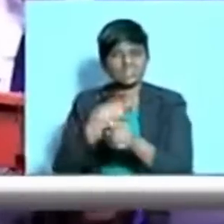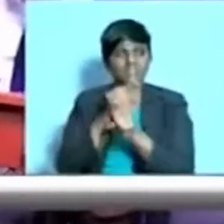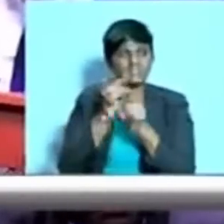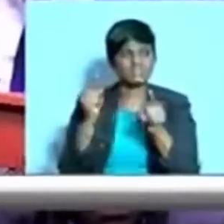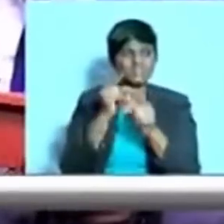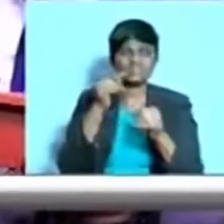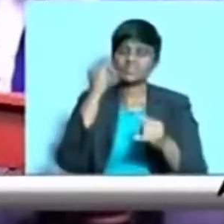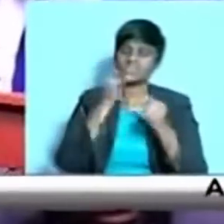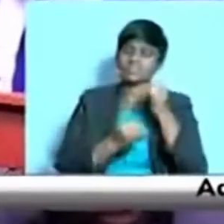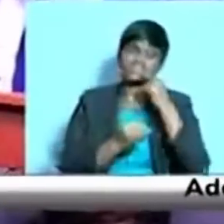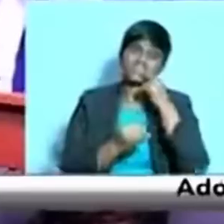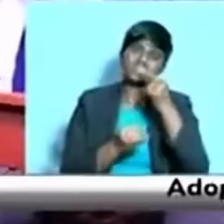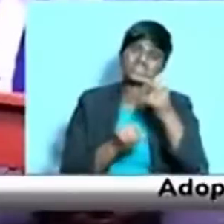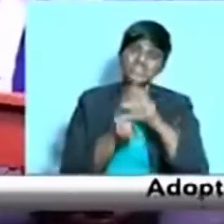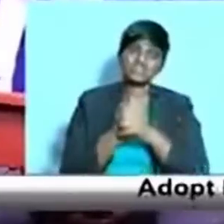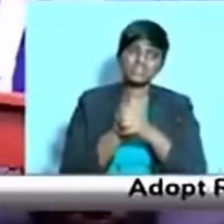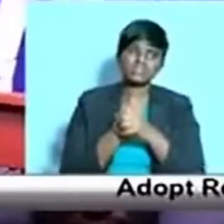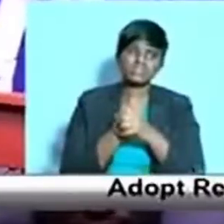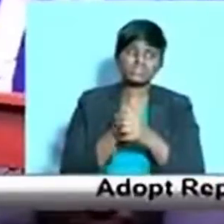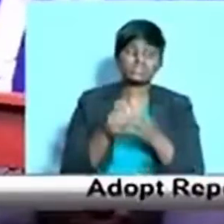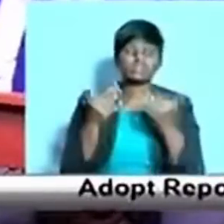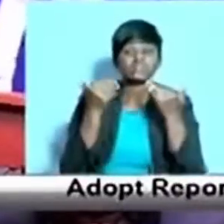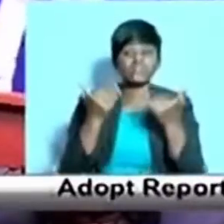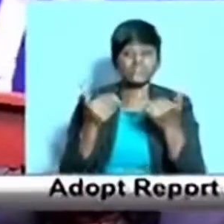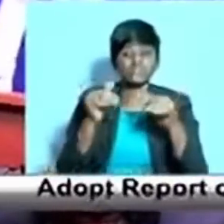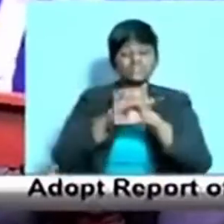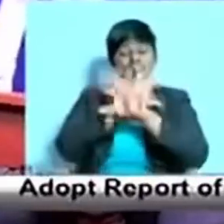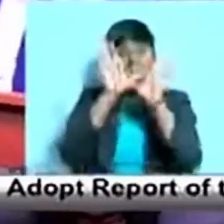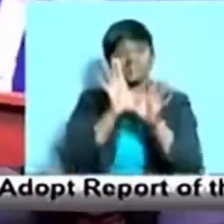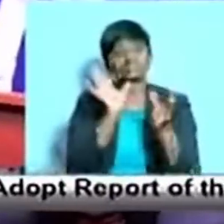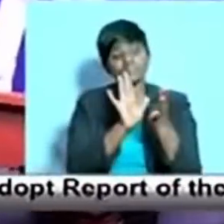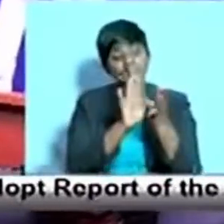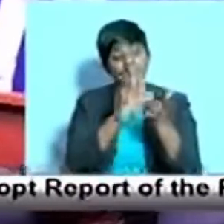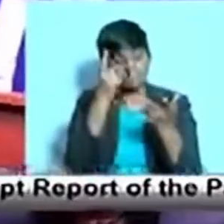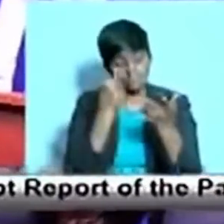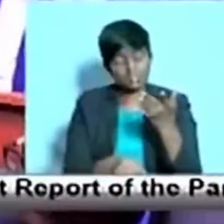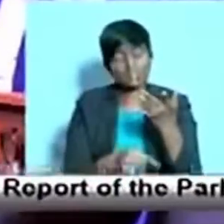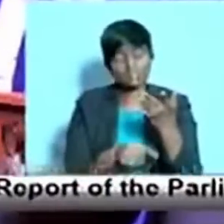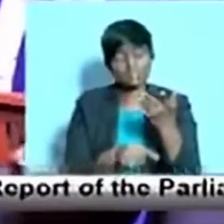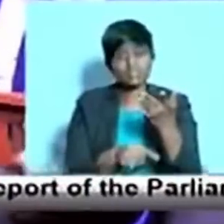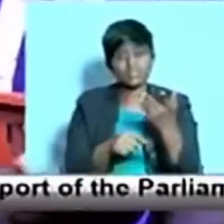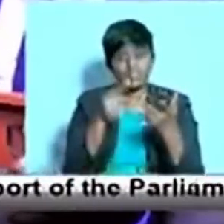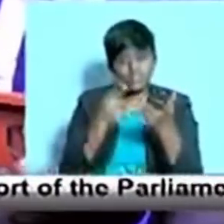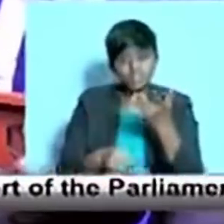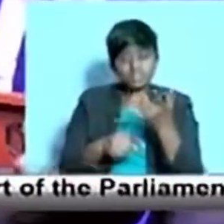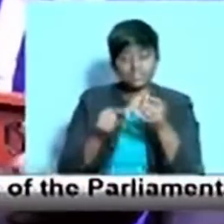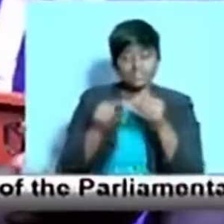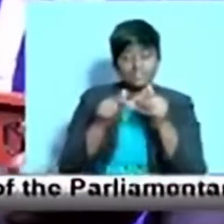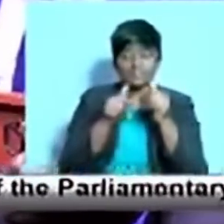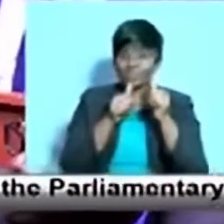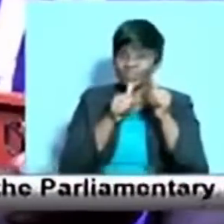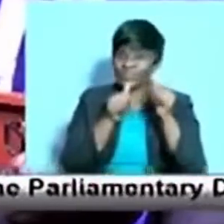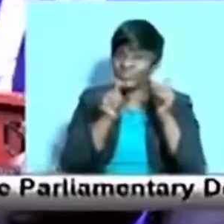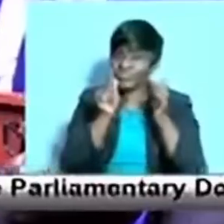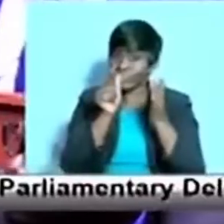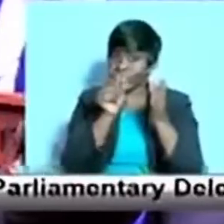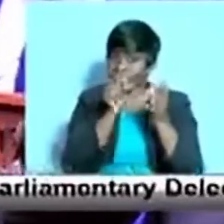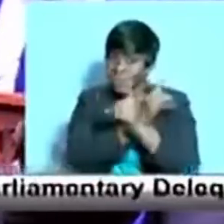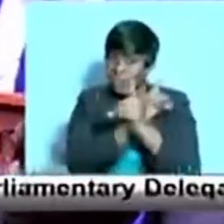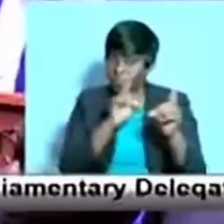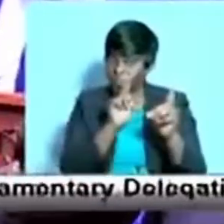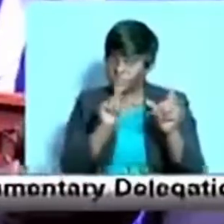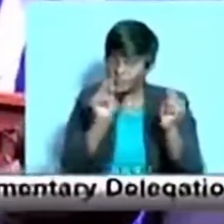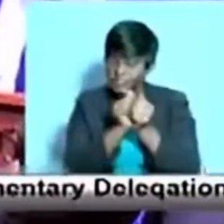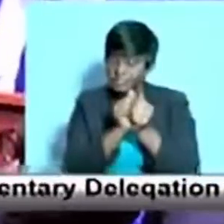by saying it is now clear what the standard of democracy